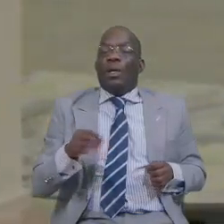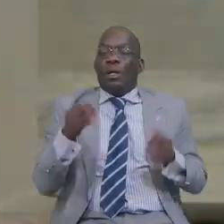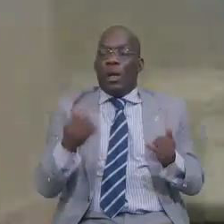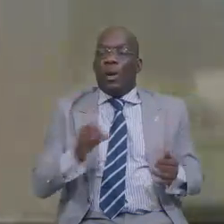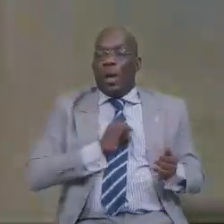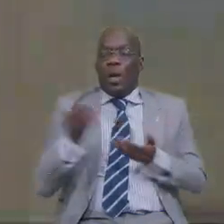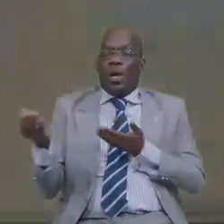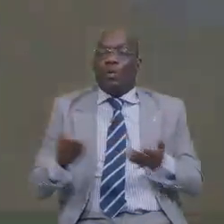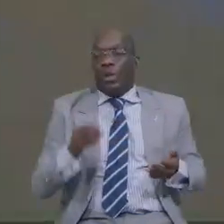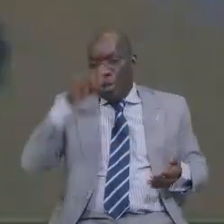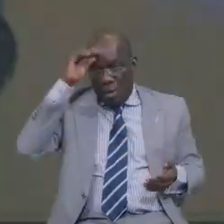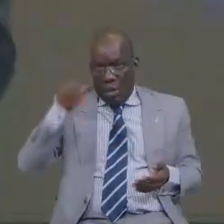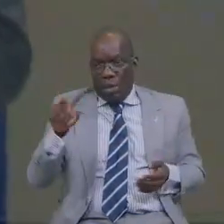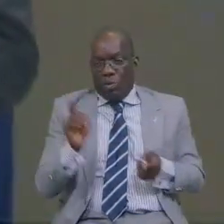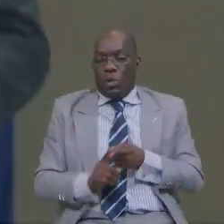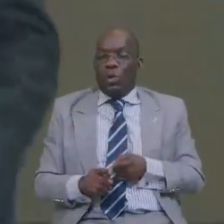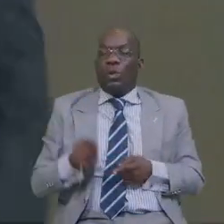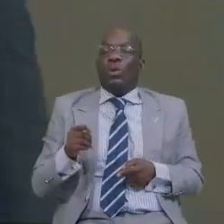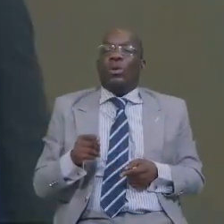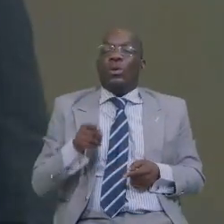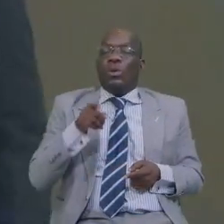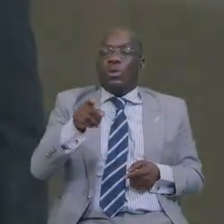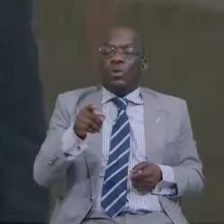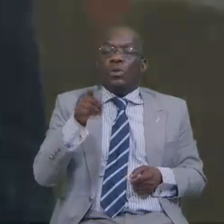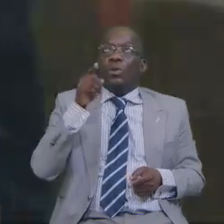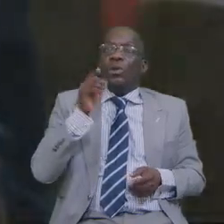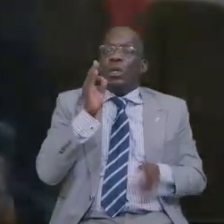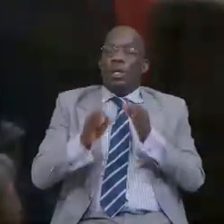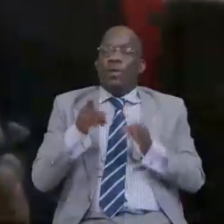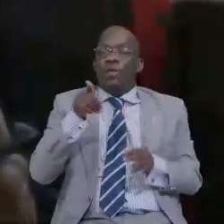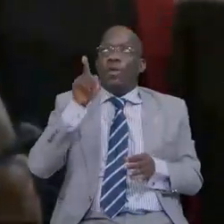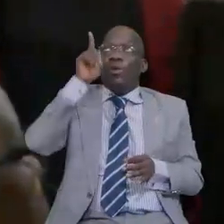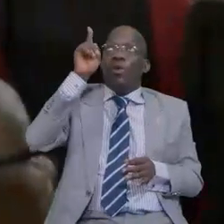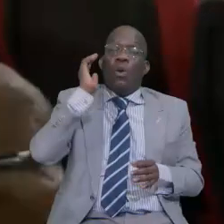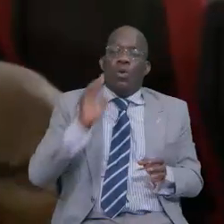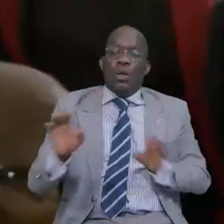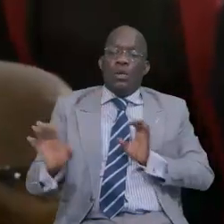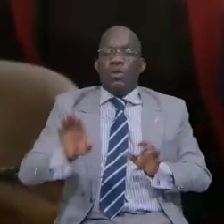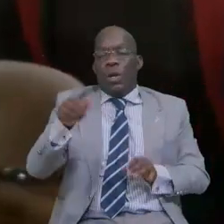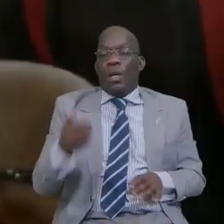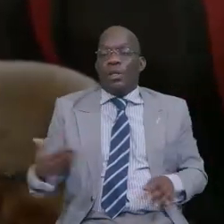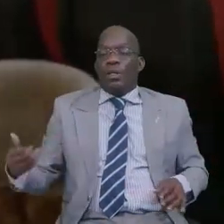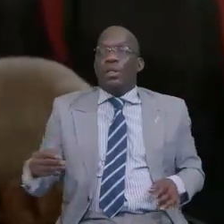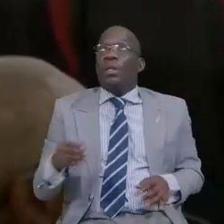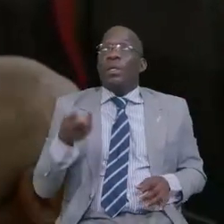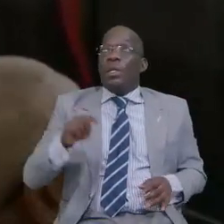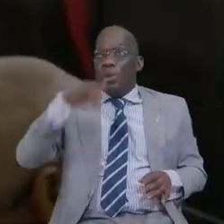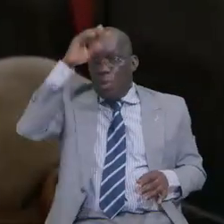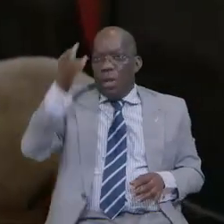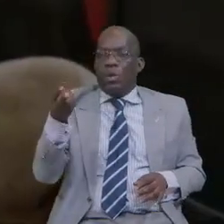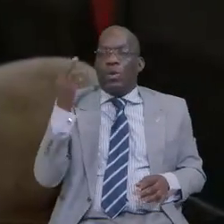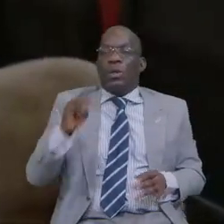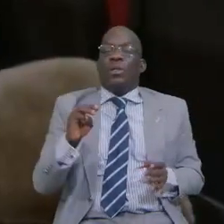If you can do anything, the man was limiting the activity of Christ to